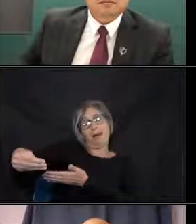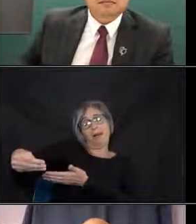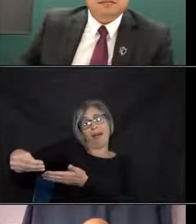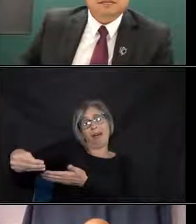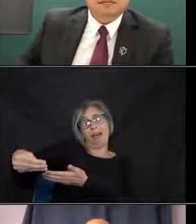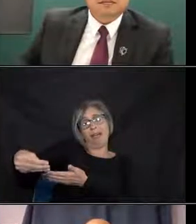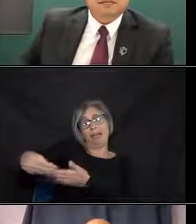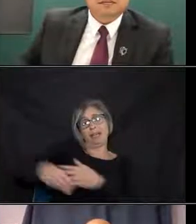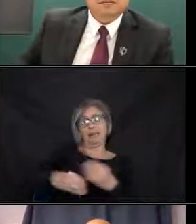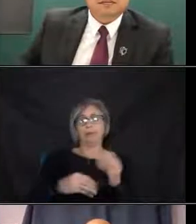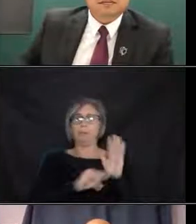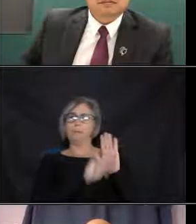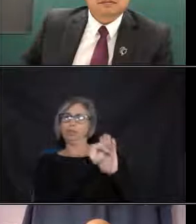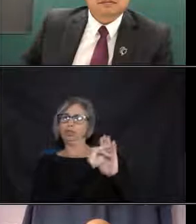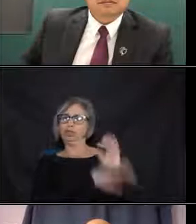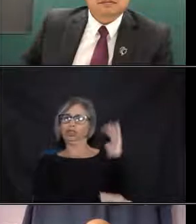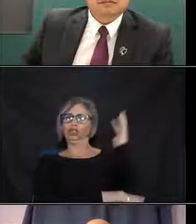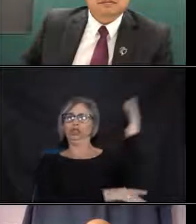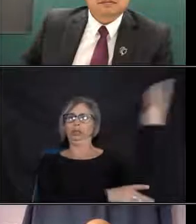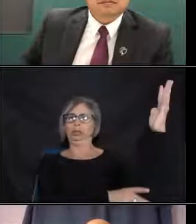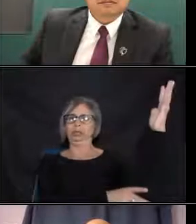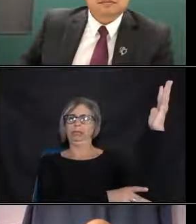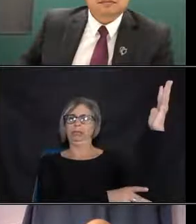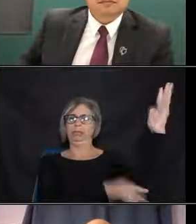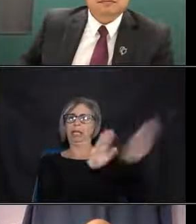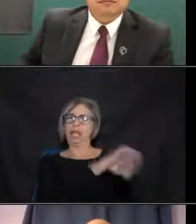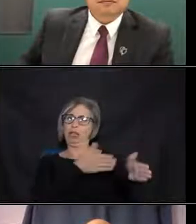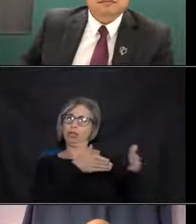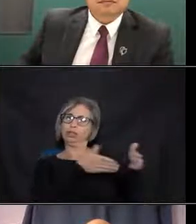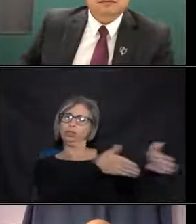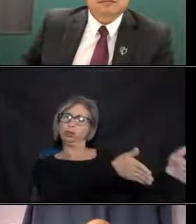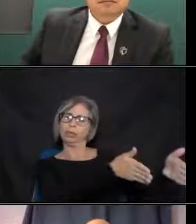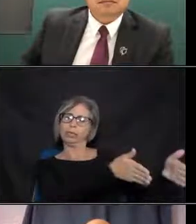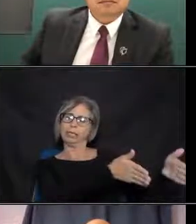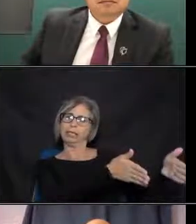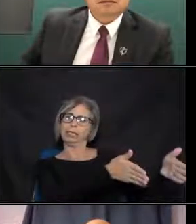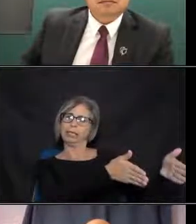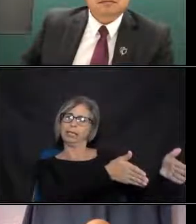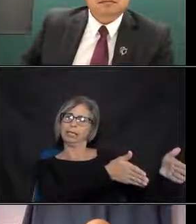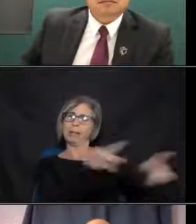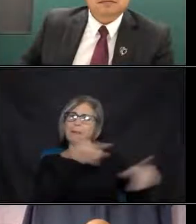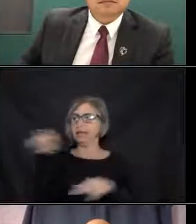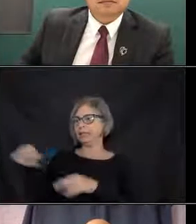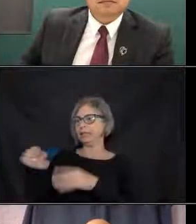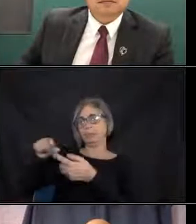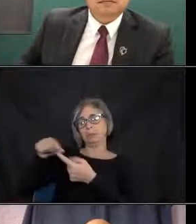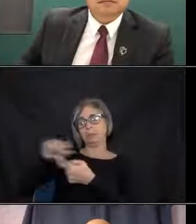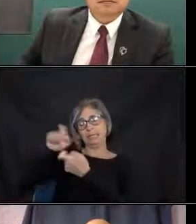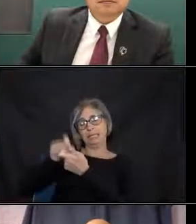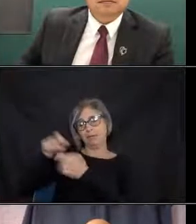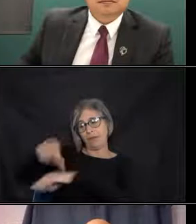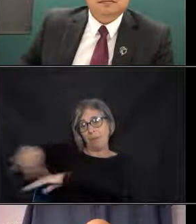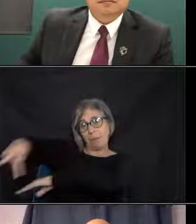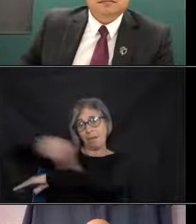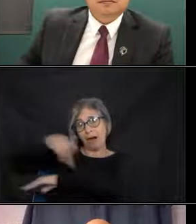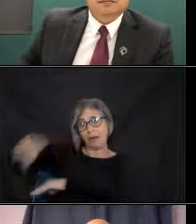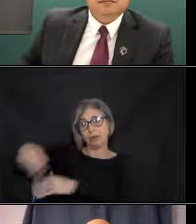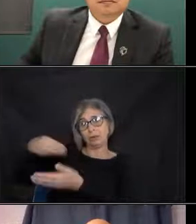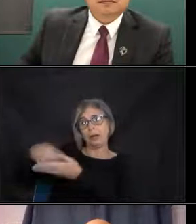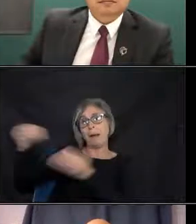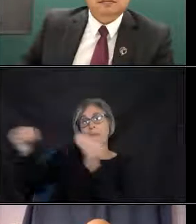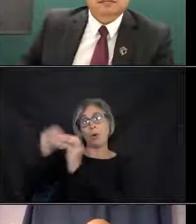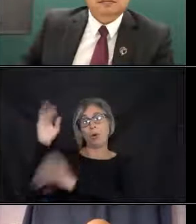mature trees along the medians, which we will get less, but we in our certain parks will be able to buy a lot more